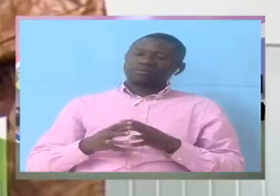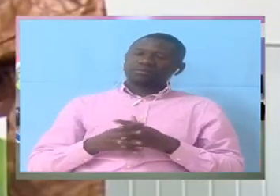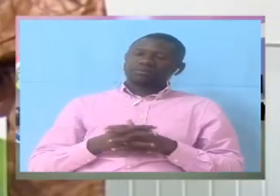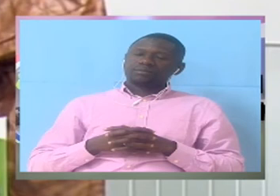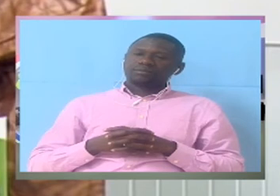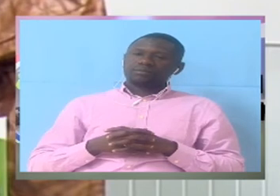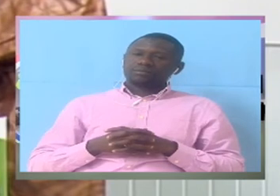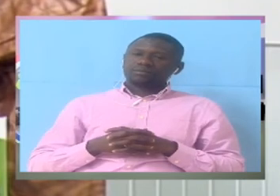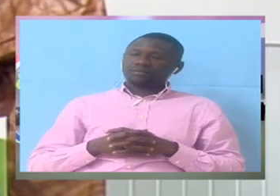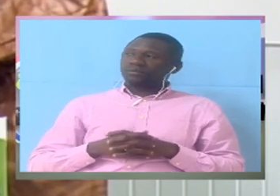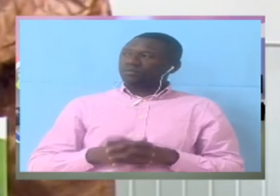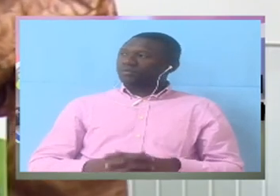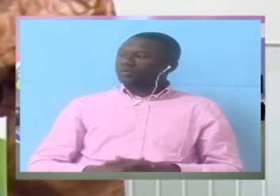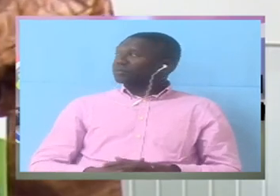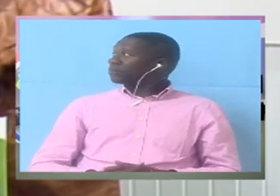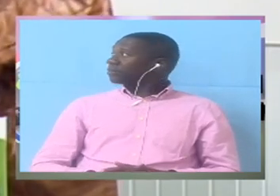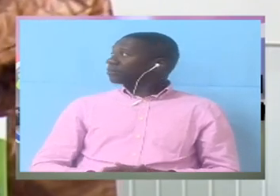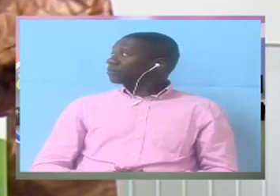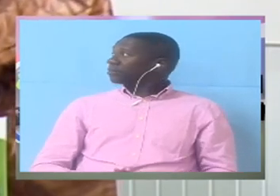Sorry.